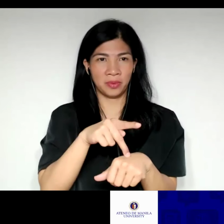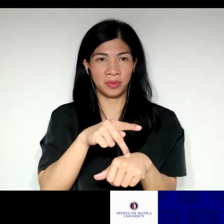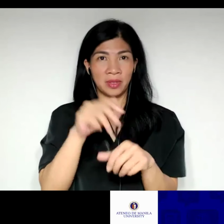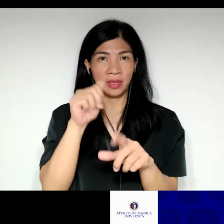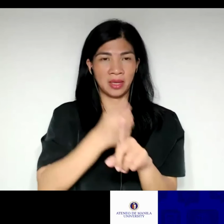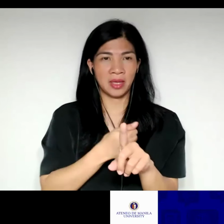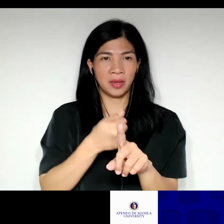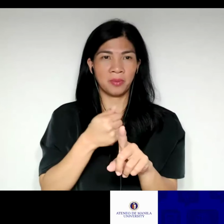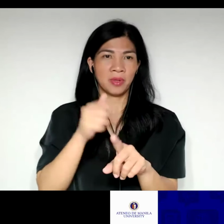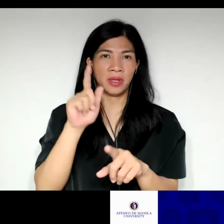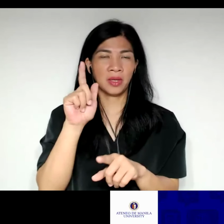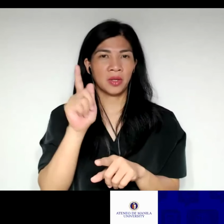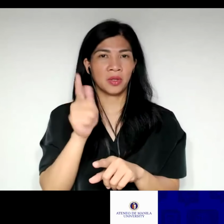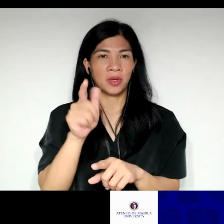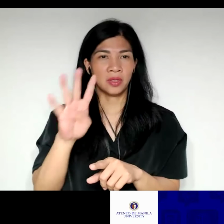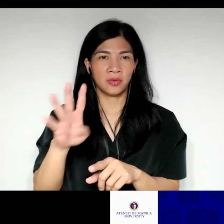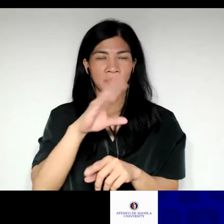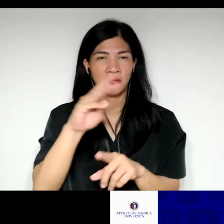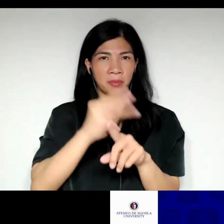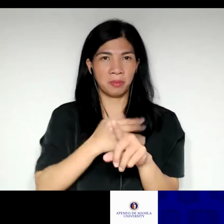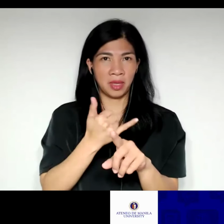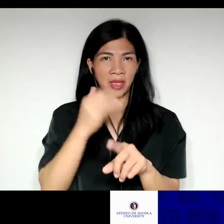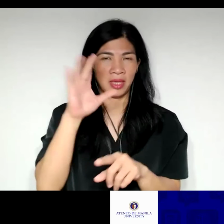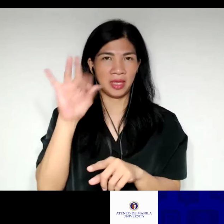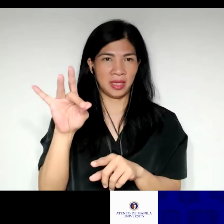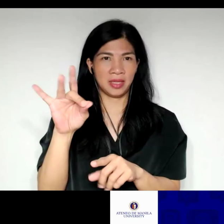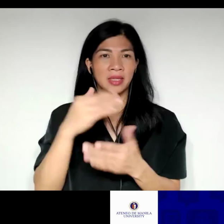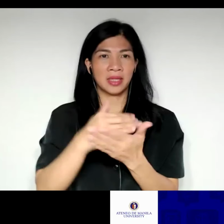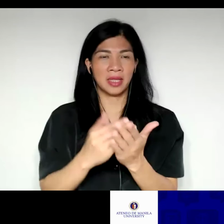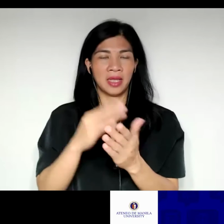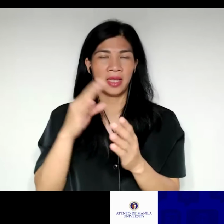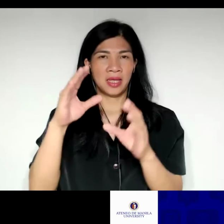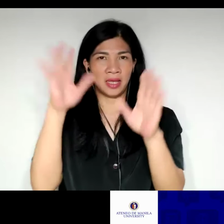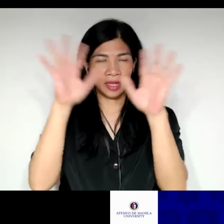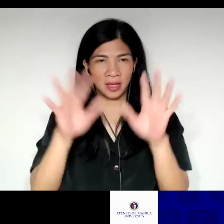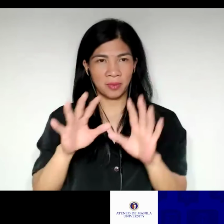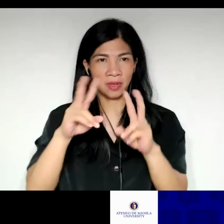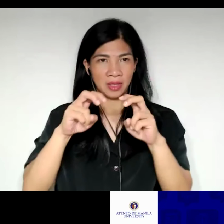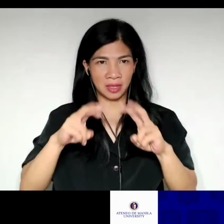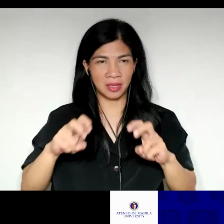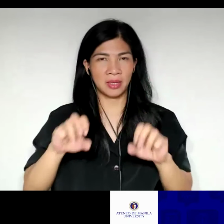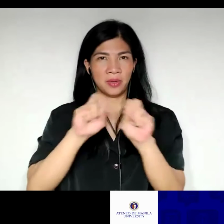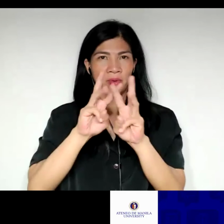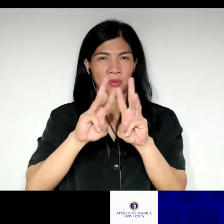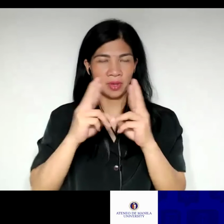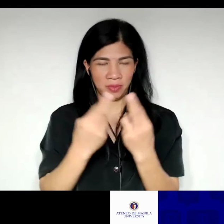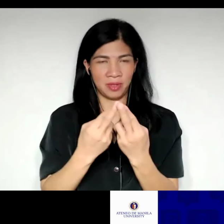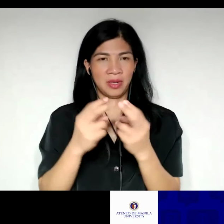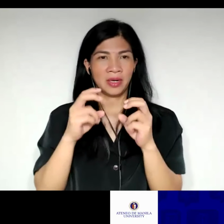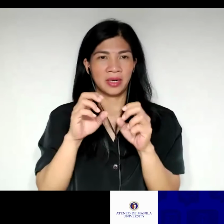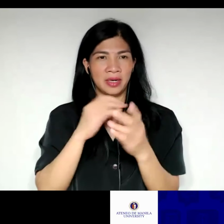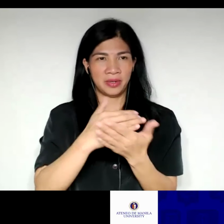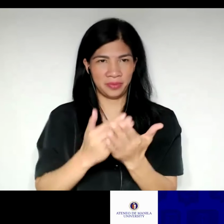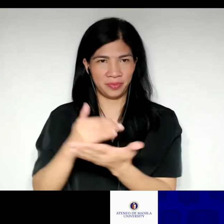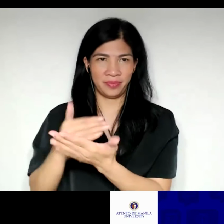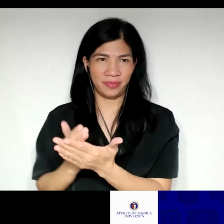April 24 and May 8 session under the Climate Research webinar series. So the series after this.